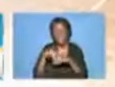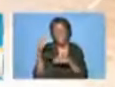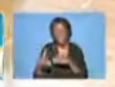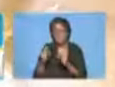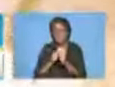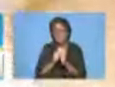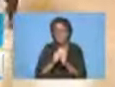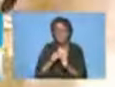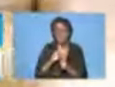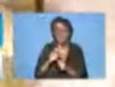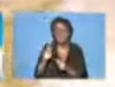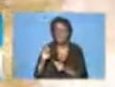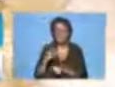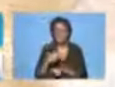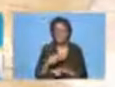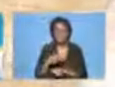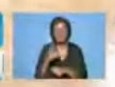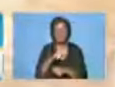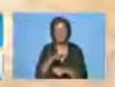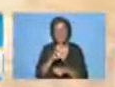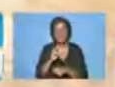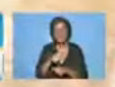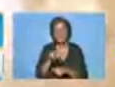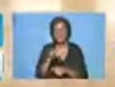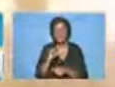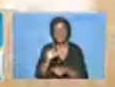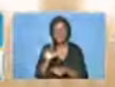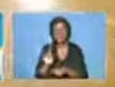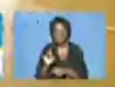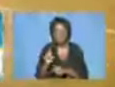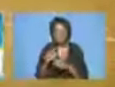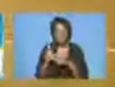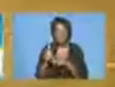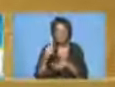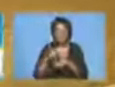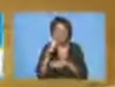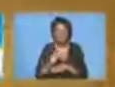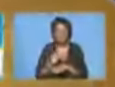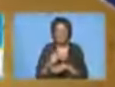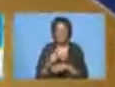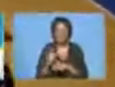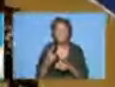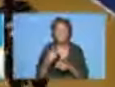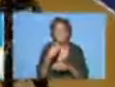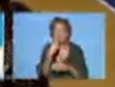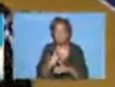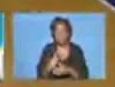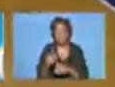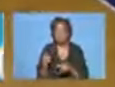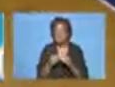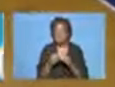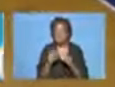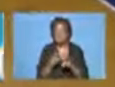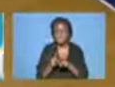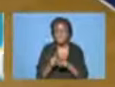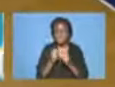building a comfortable 46-28 lead at the half. Second half, more of the same as Team Bahamas continued to build on their lead, outscoring